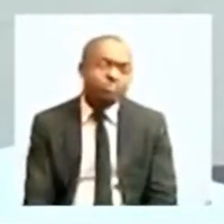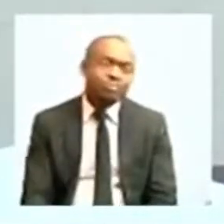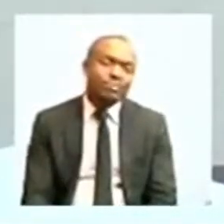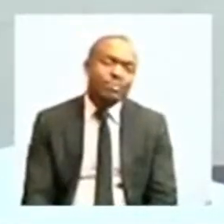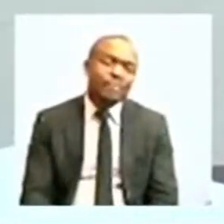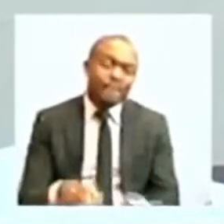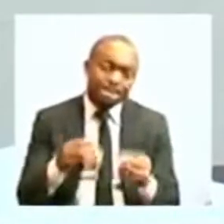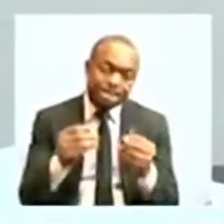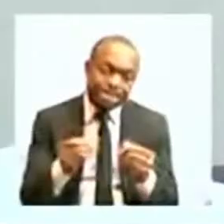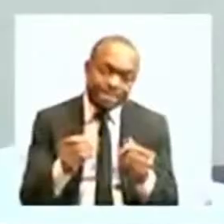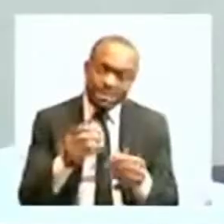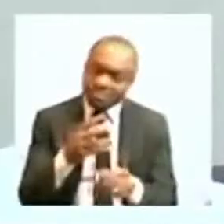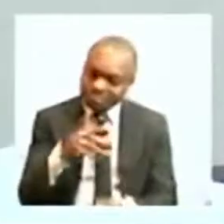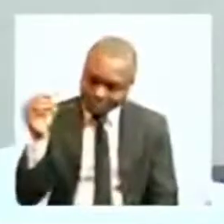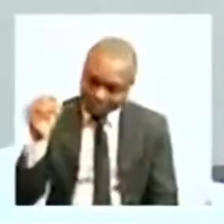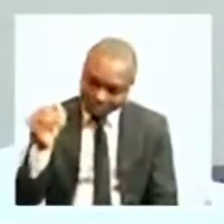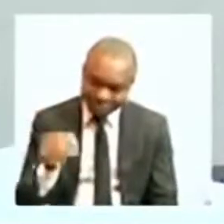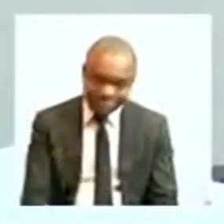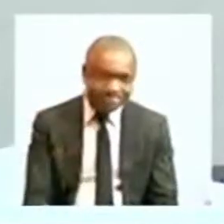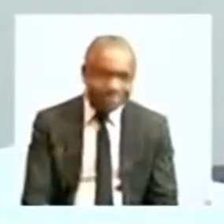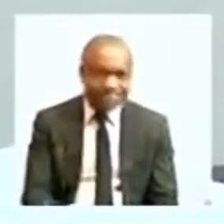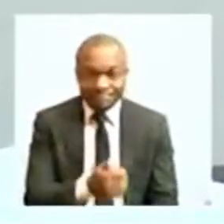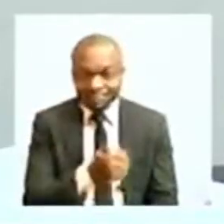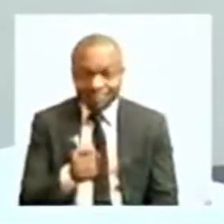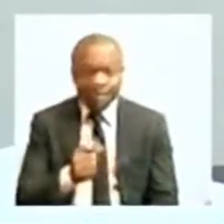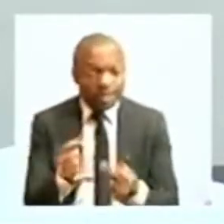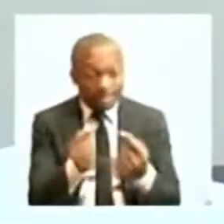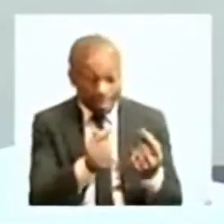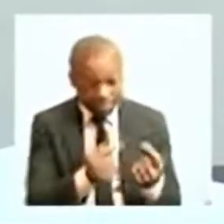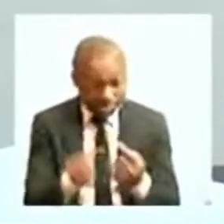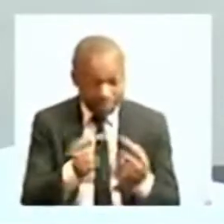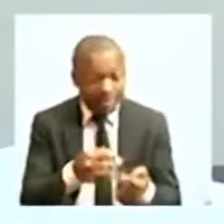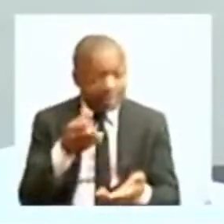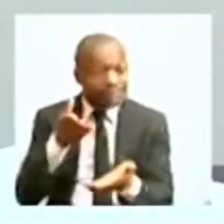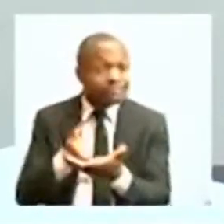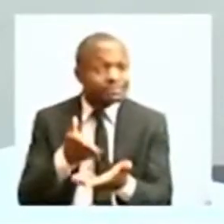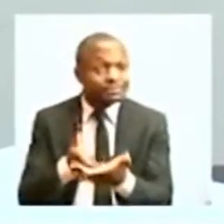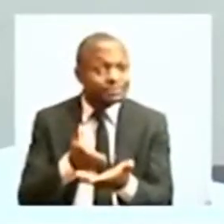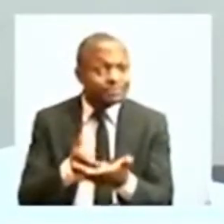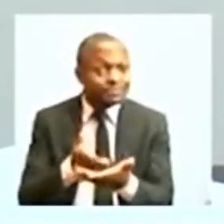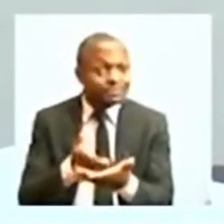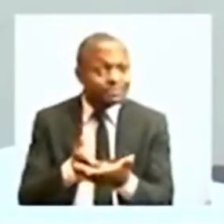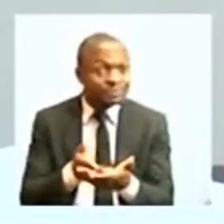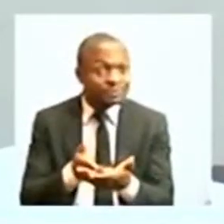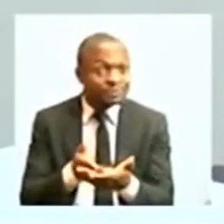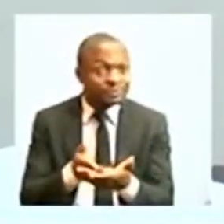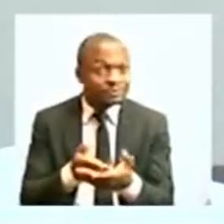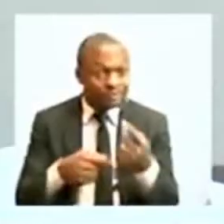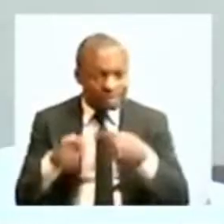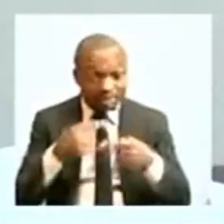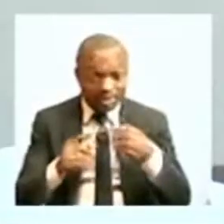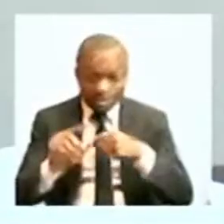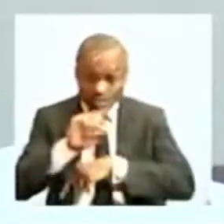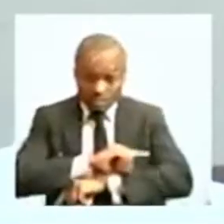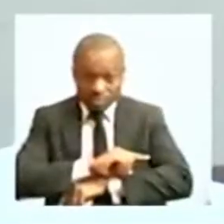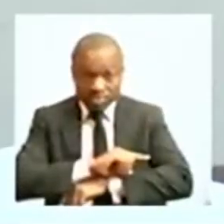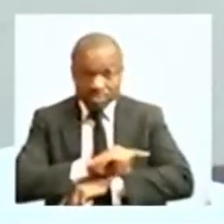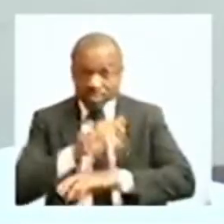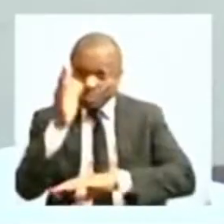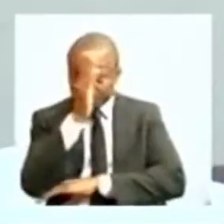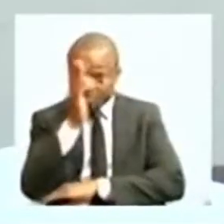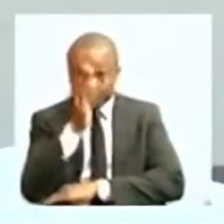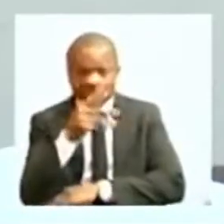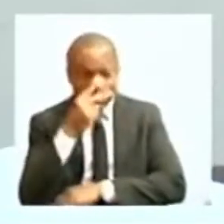and the money is out. And there is another case I was reading in the night here. It's coming today, this afternoon. Watch the council that is